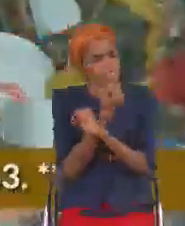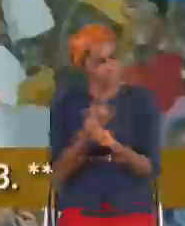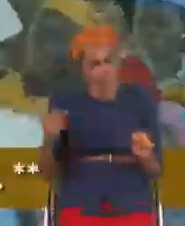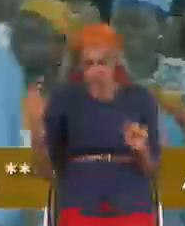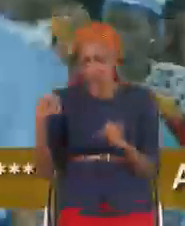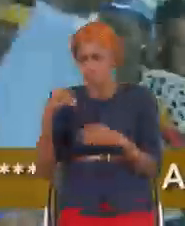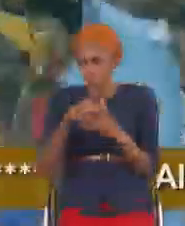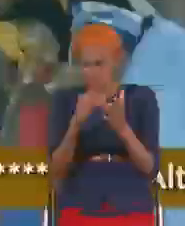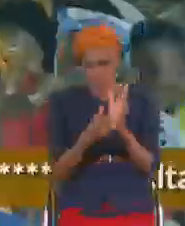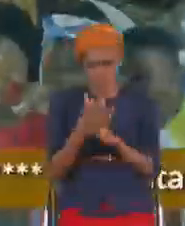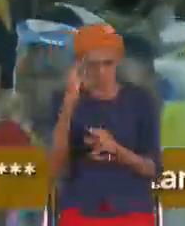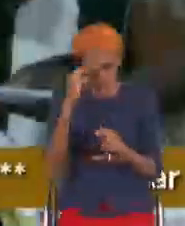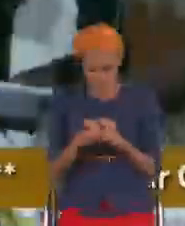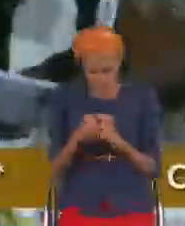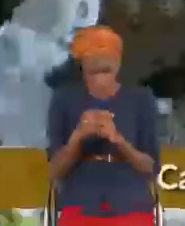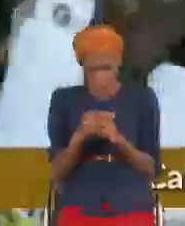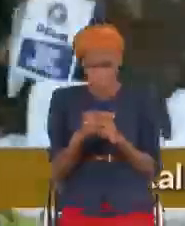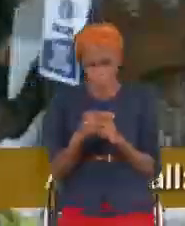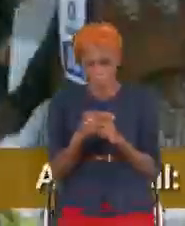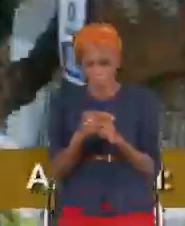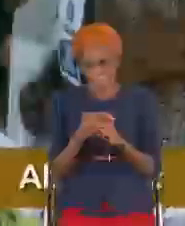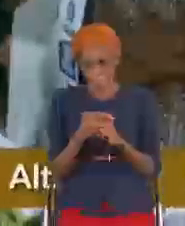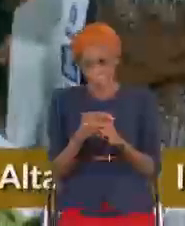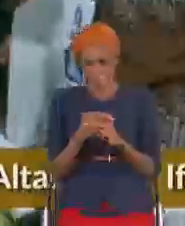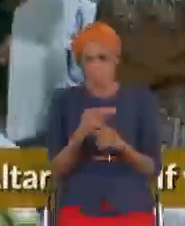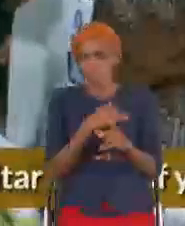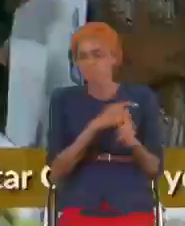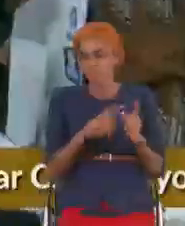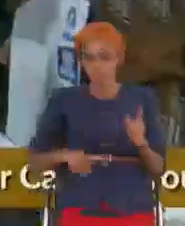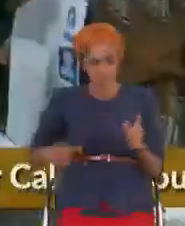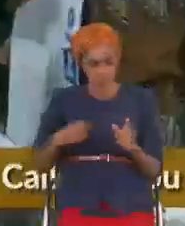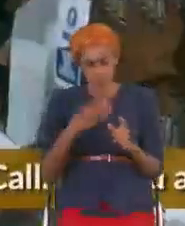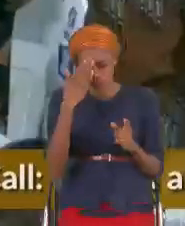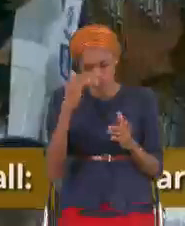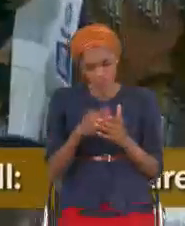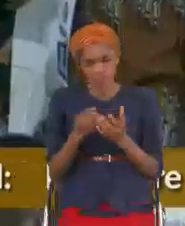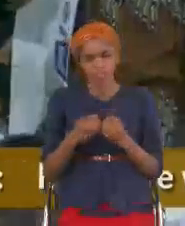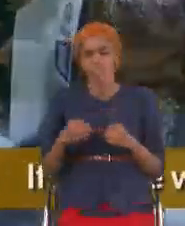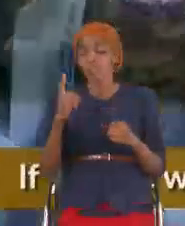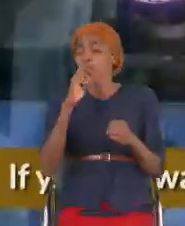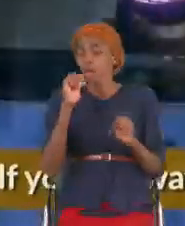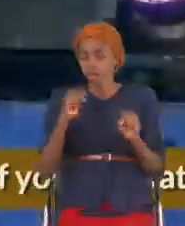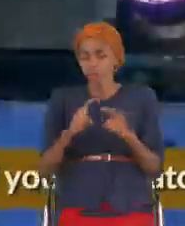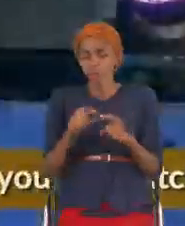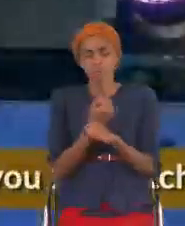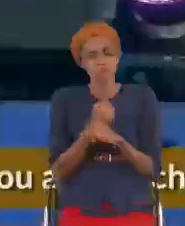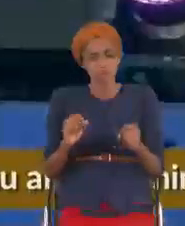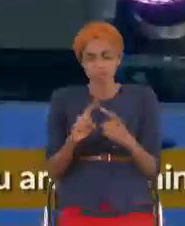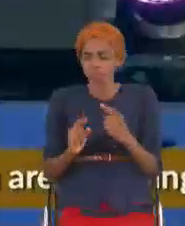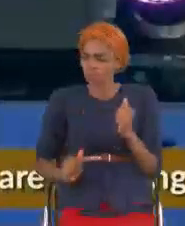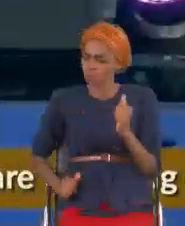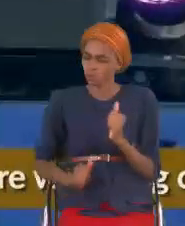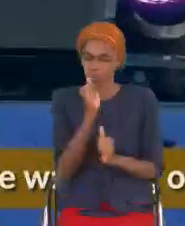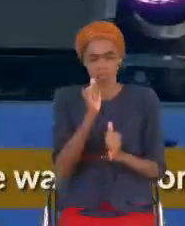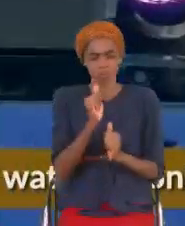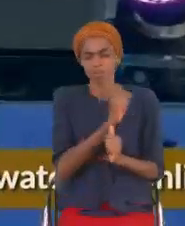them in Jesus' name. And Lord, we know you are able to save to the uttermost.